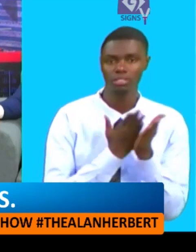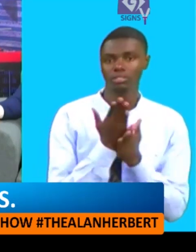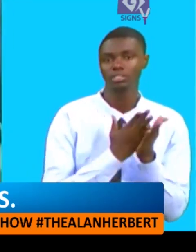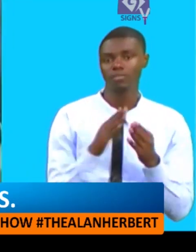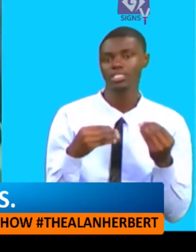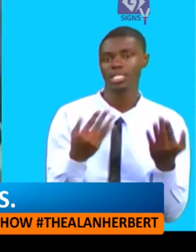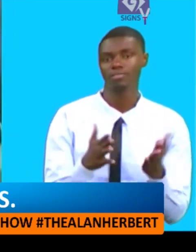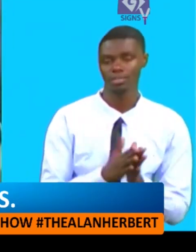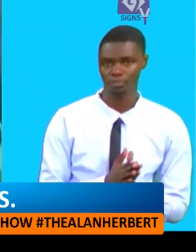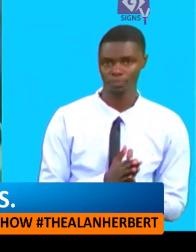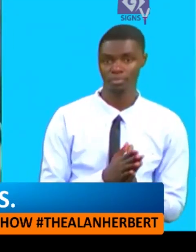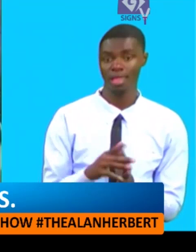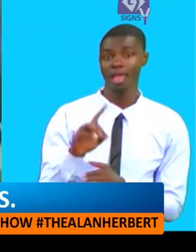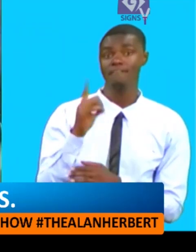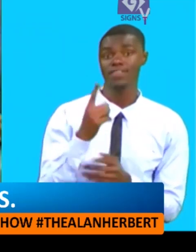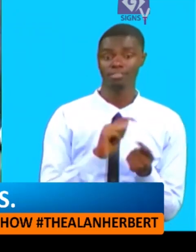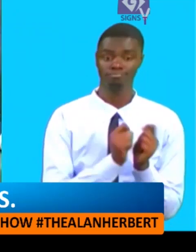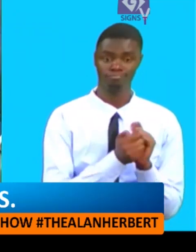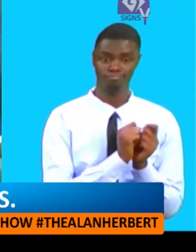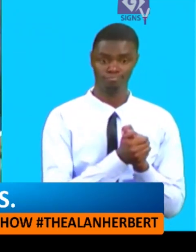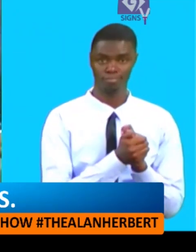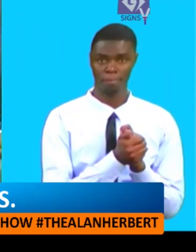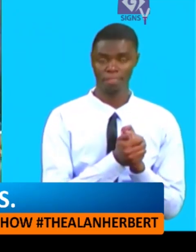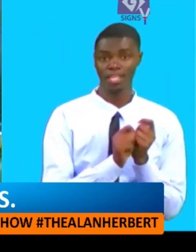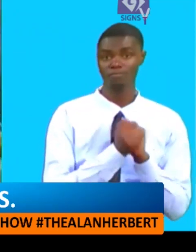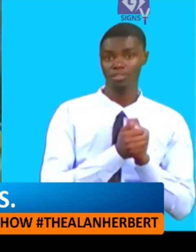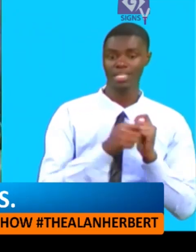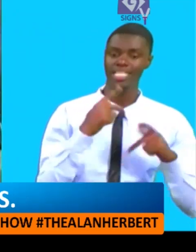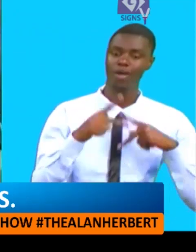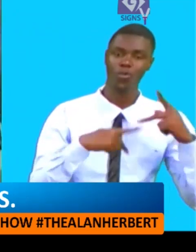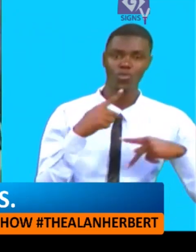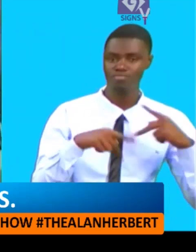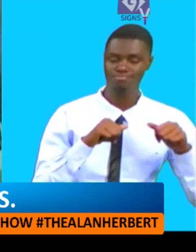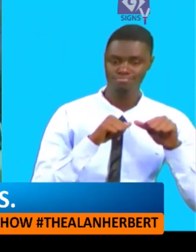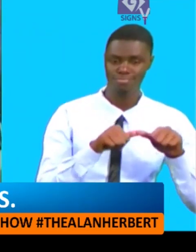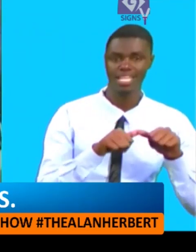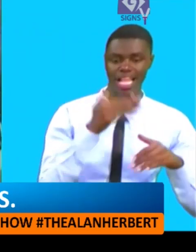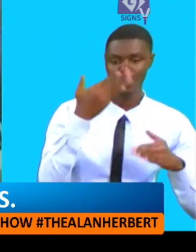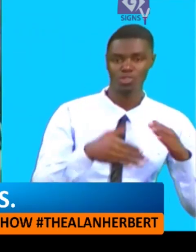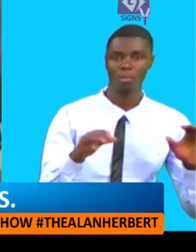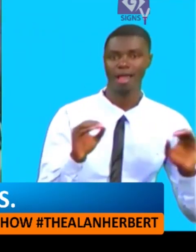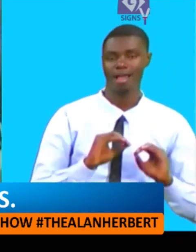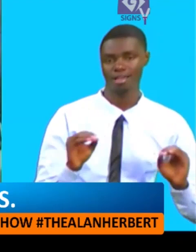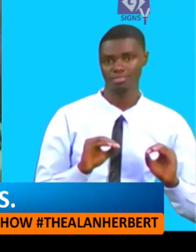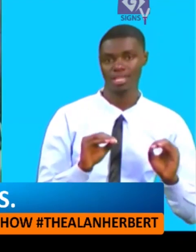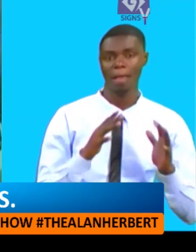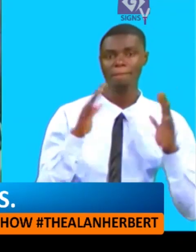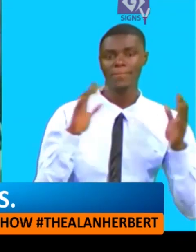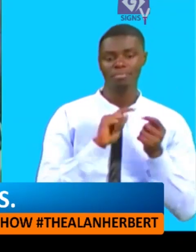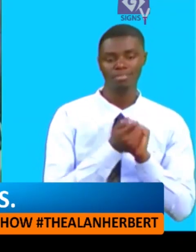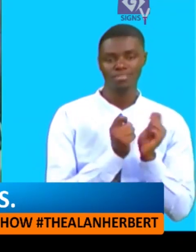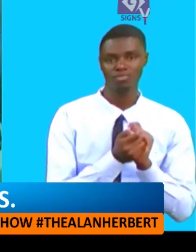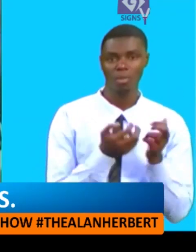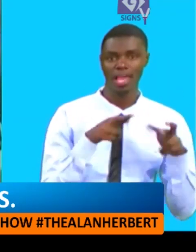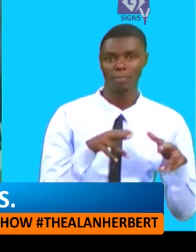delivery? Okay, so the first reforms is a continuous process. Yes. It never stops. So the main reforms that took place